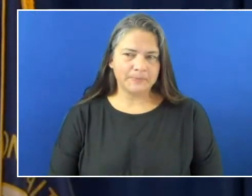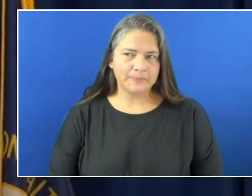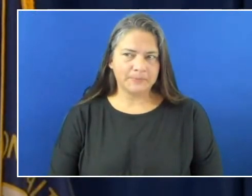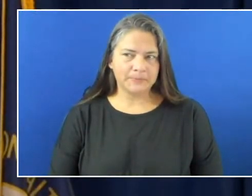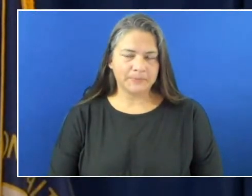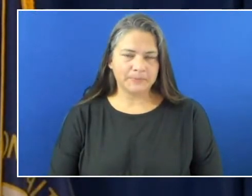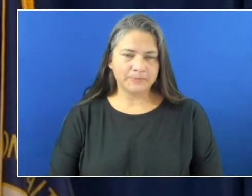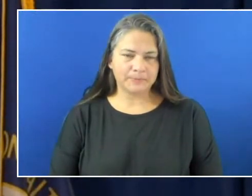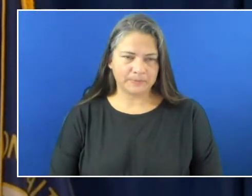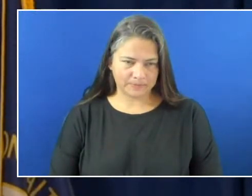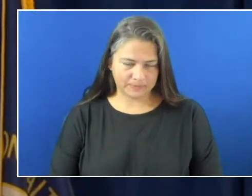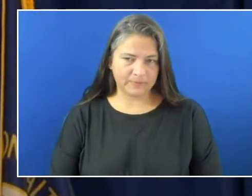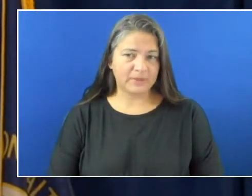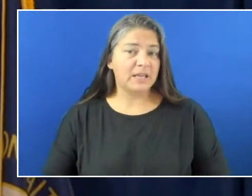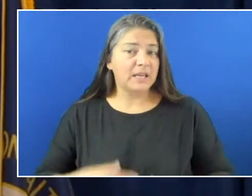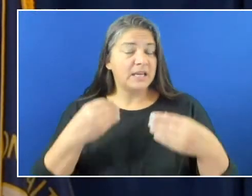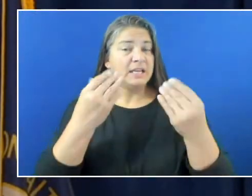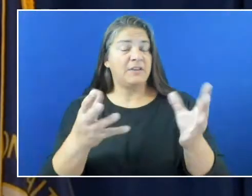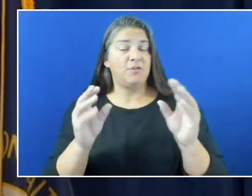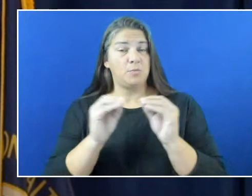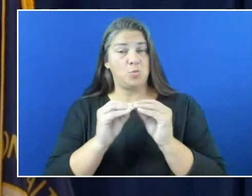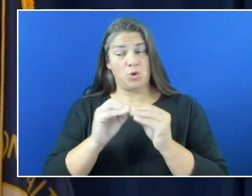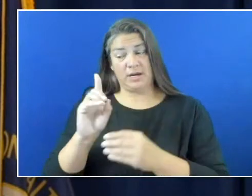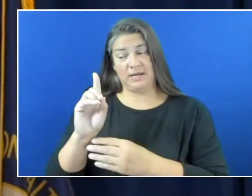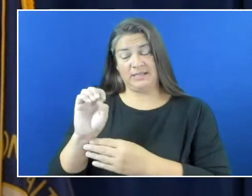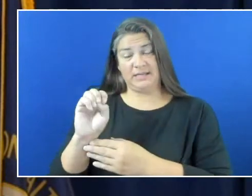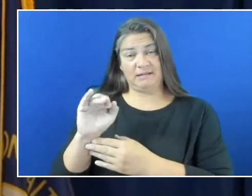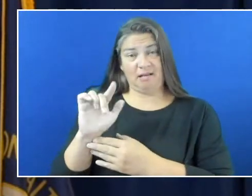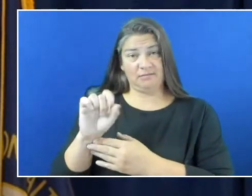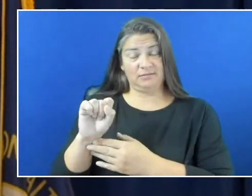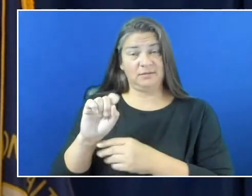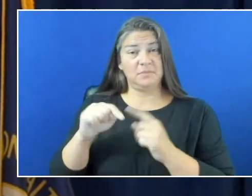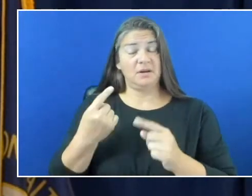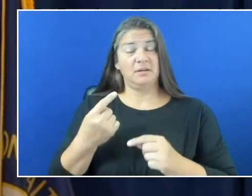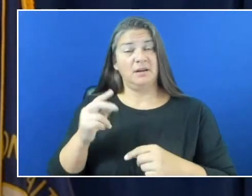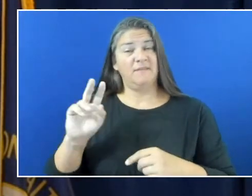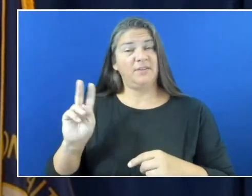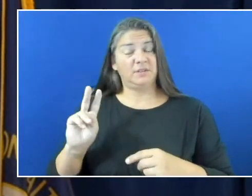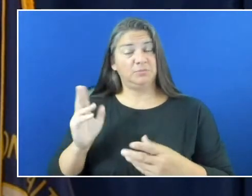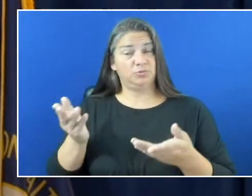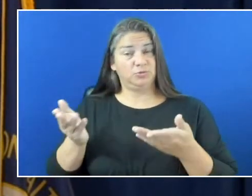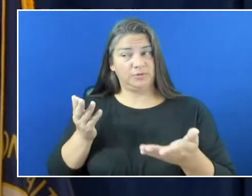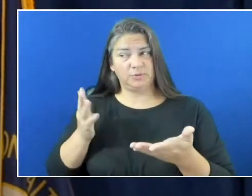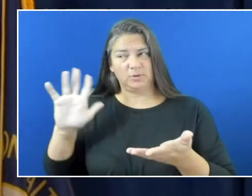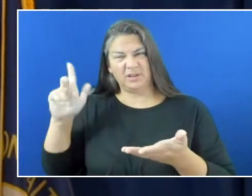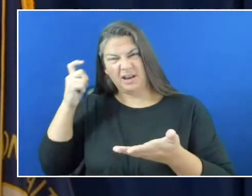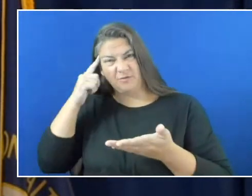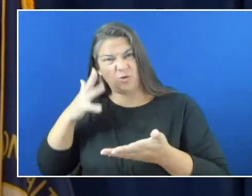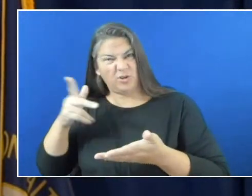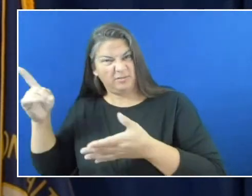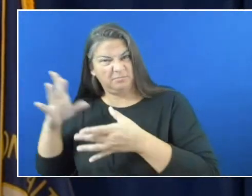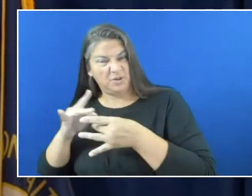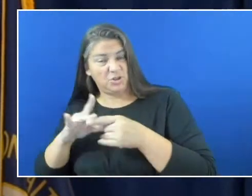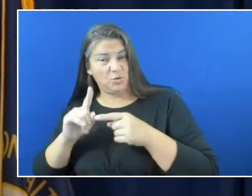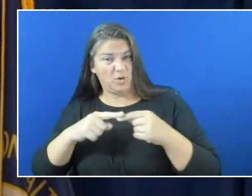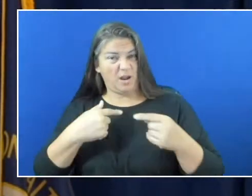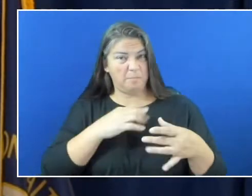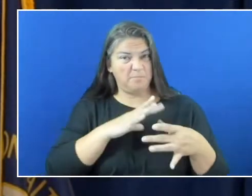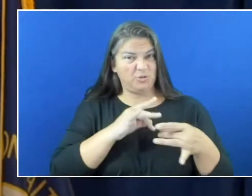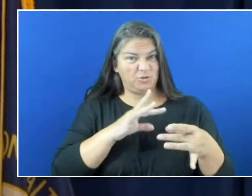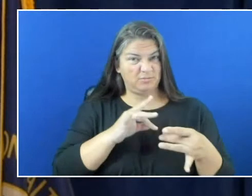To provide more details about the victim services that Governor Beshear and I were talking about earlier in our